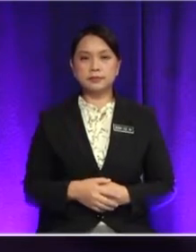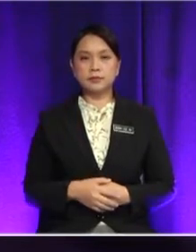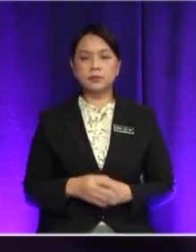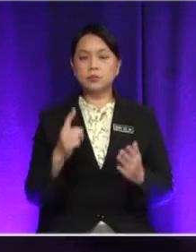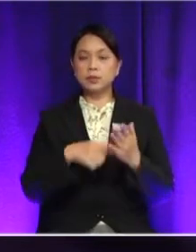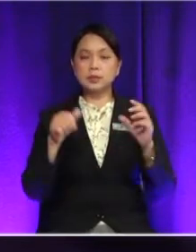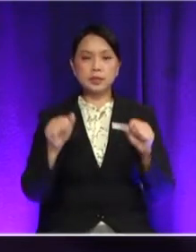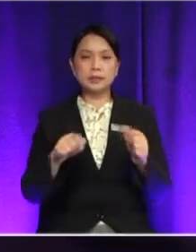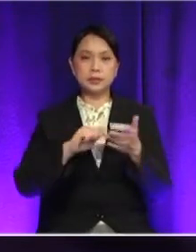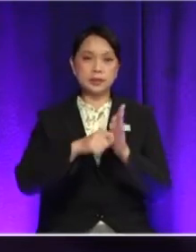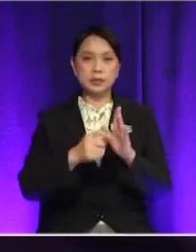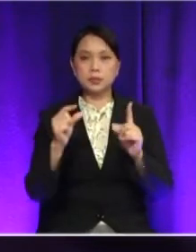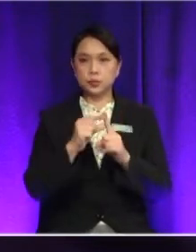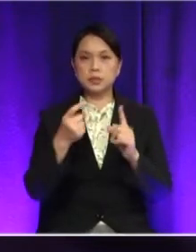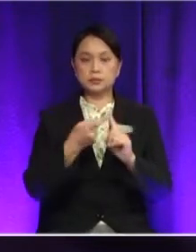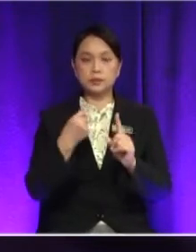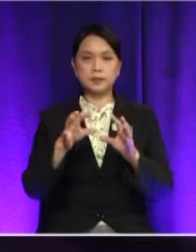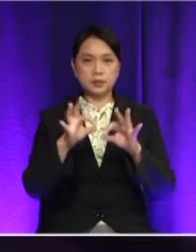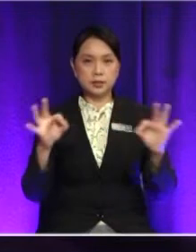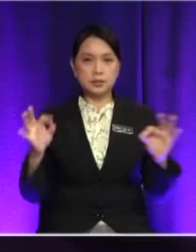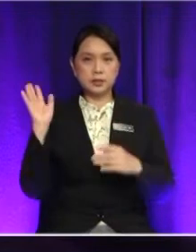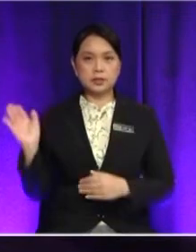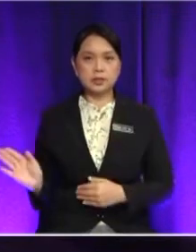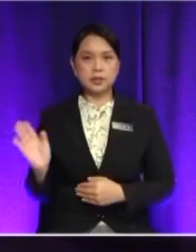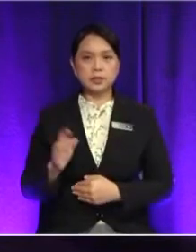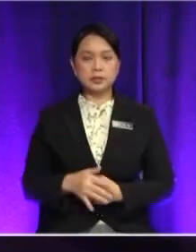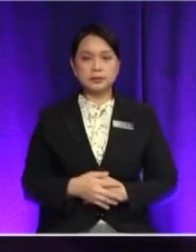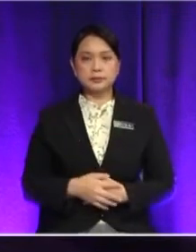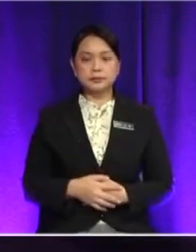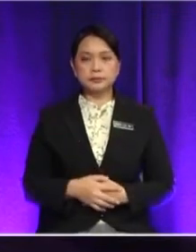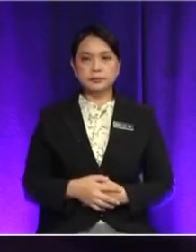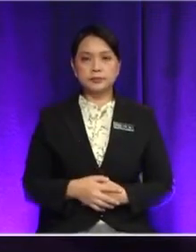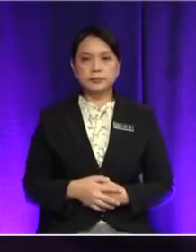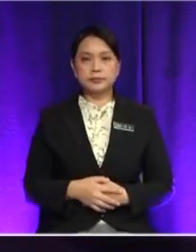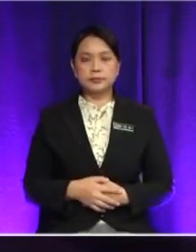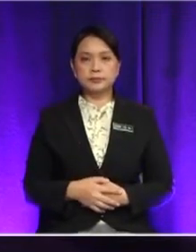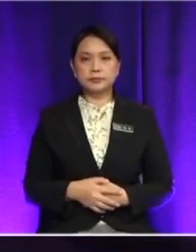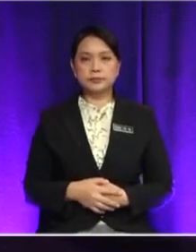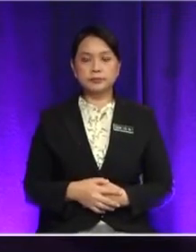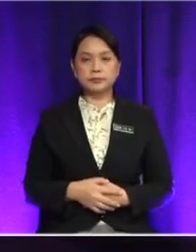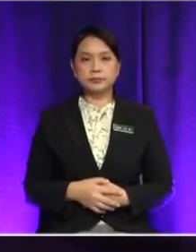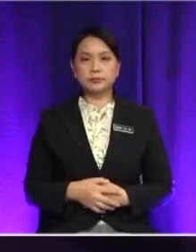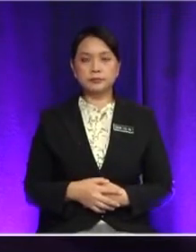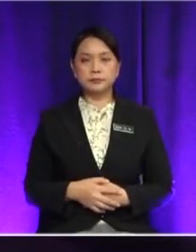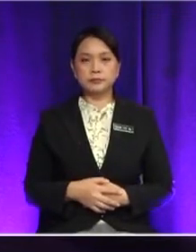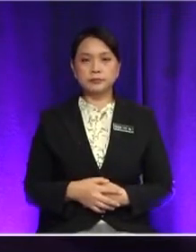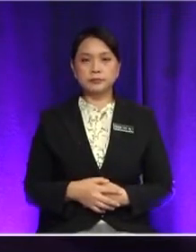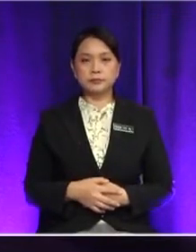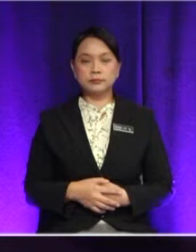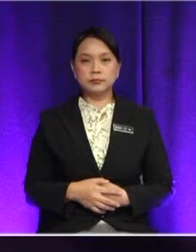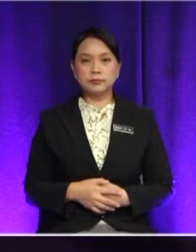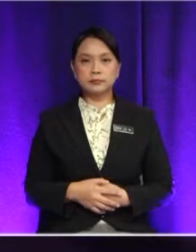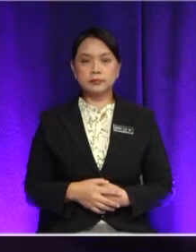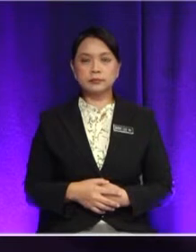the keywords from this sentence, Lily? The keywords are areas, no, access,